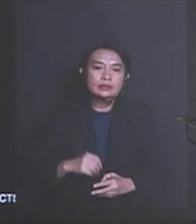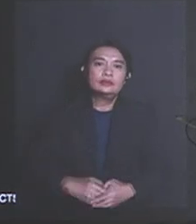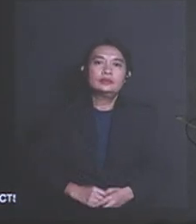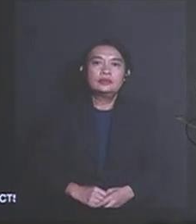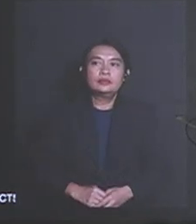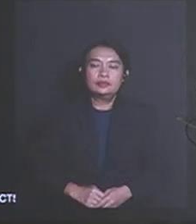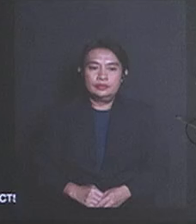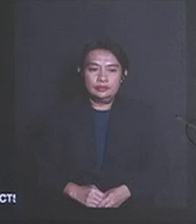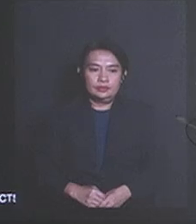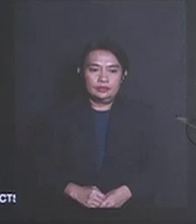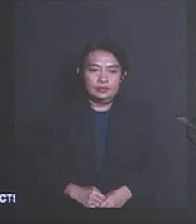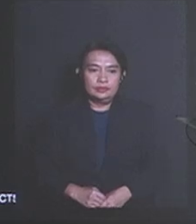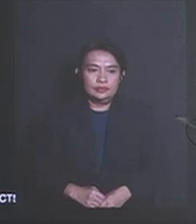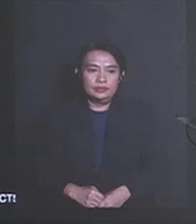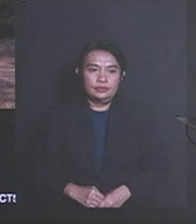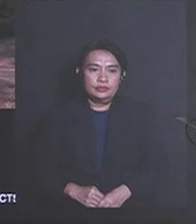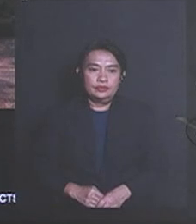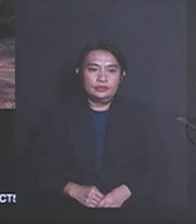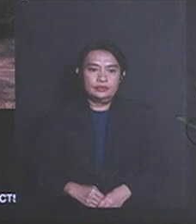and other types of projects.